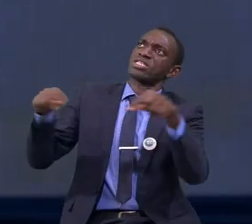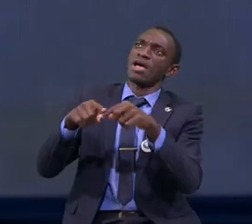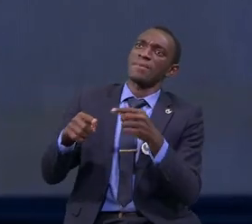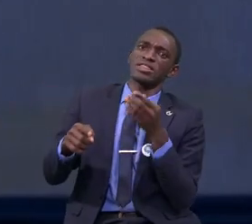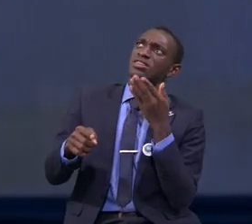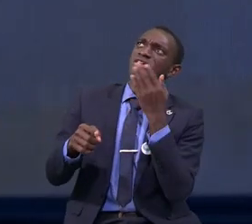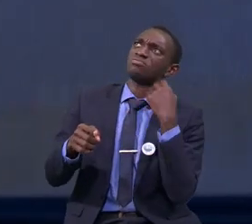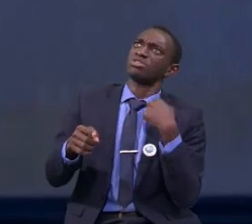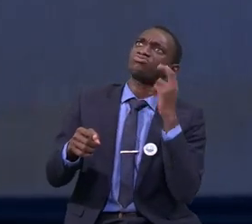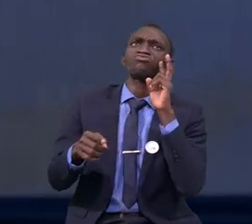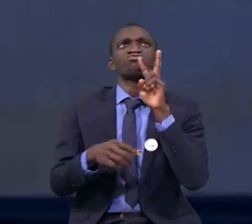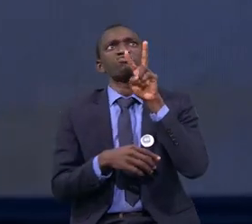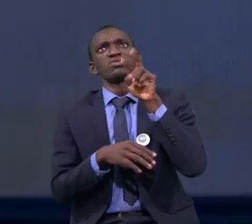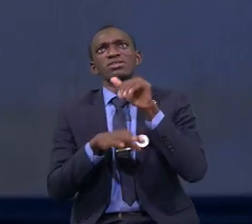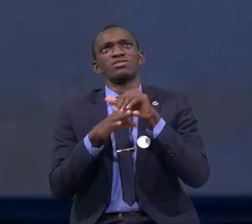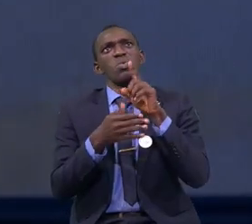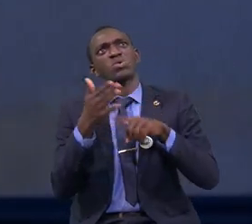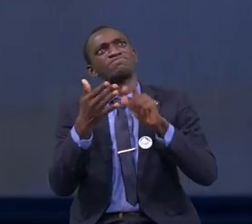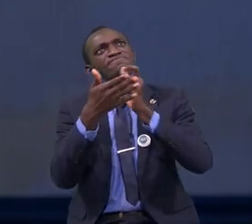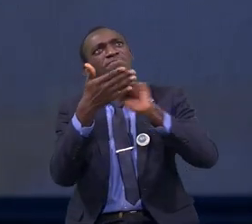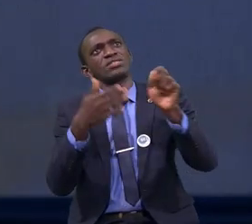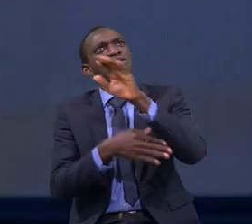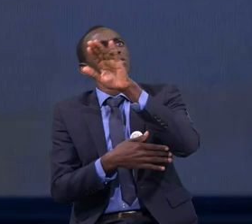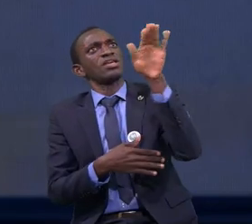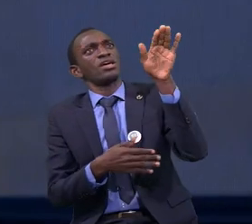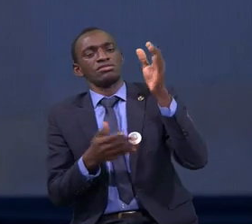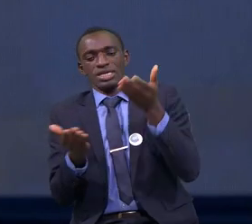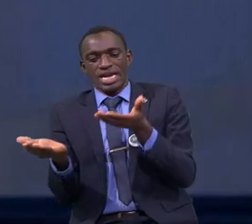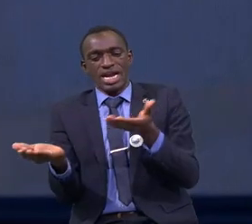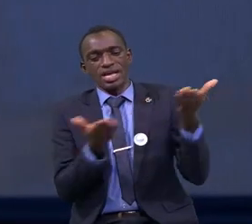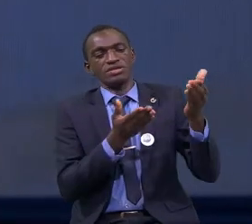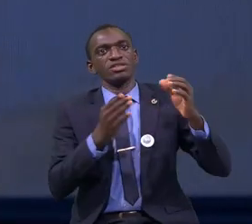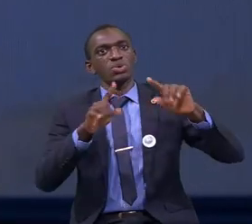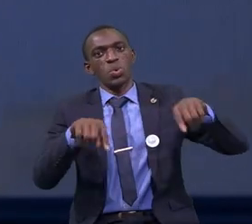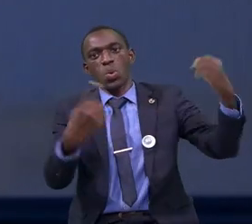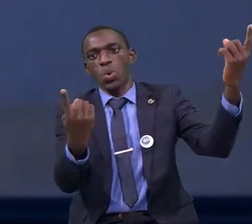looked at it. They said, carry, go.